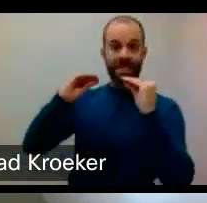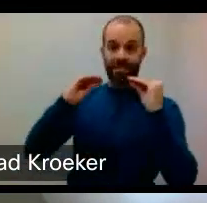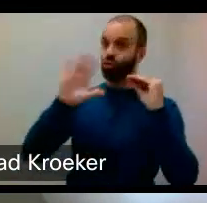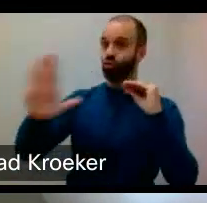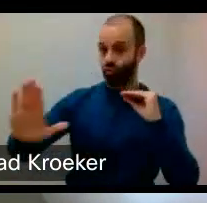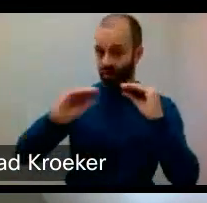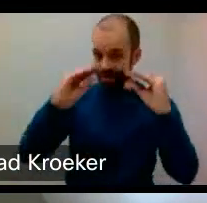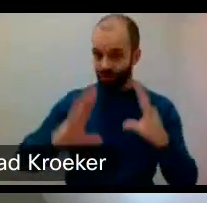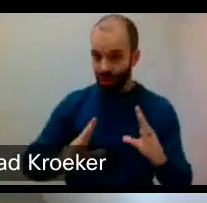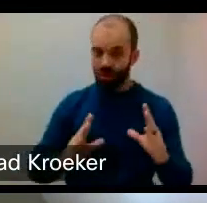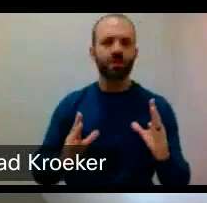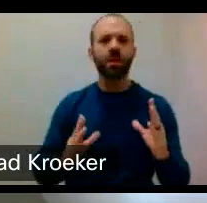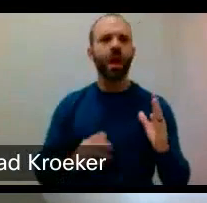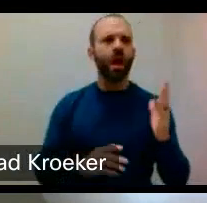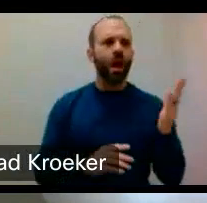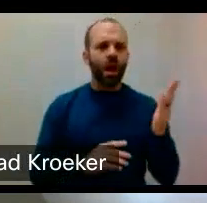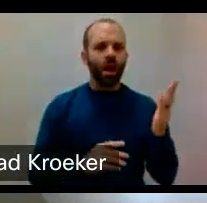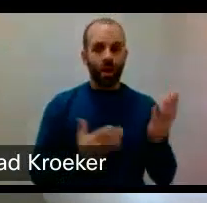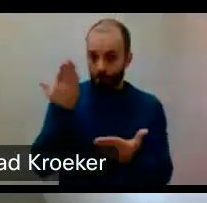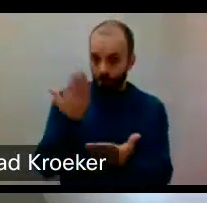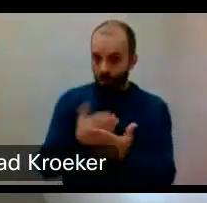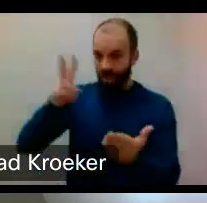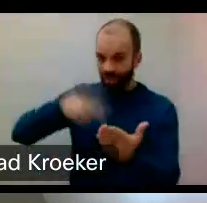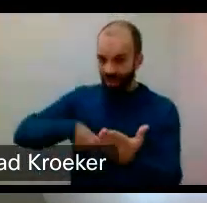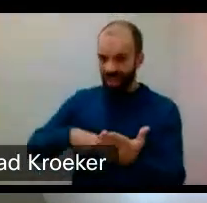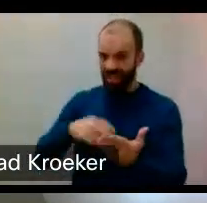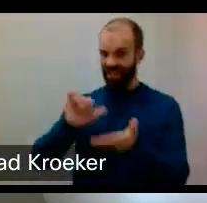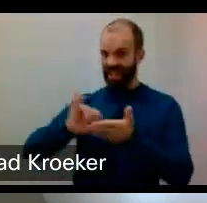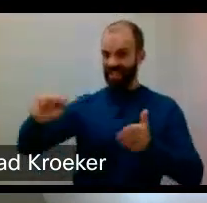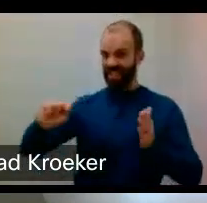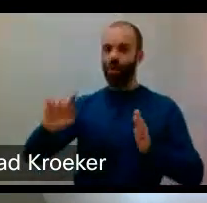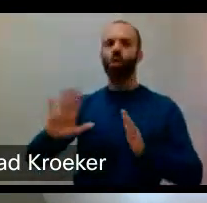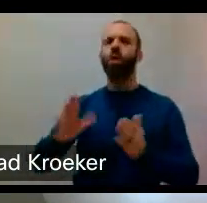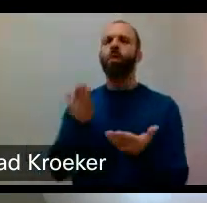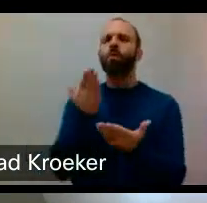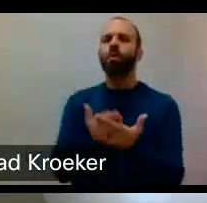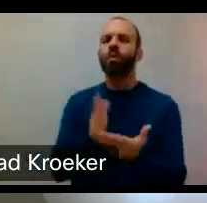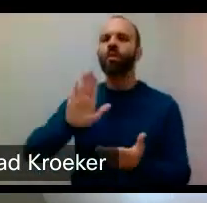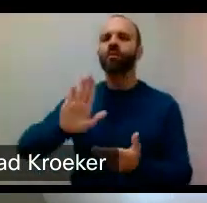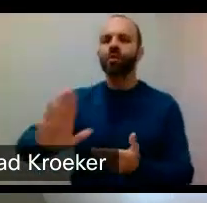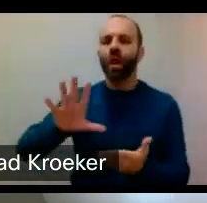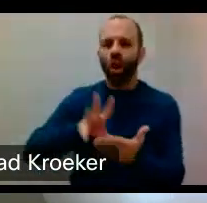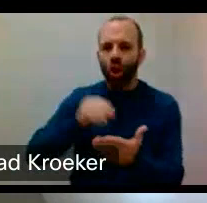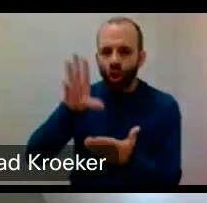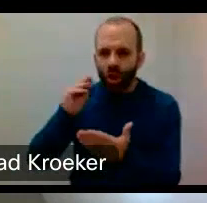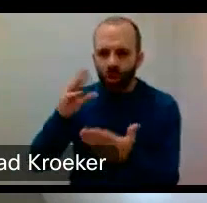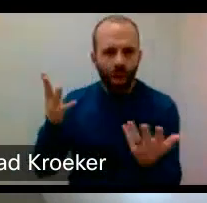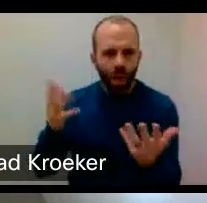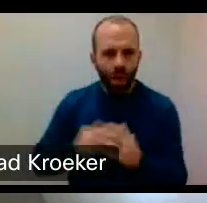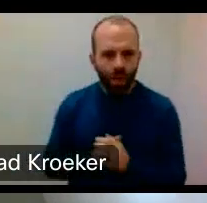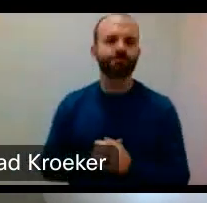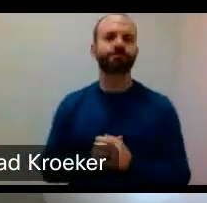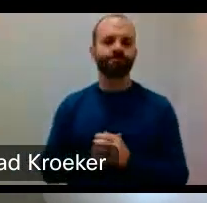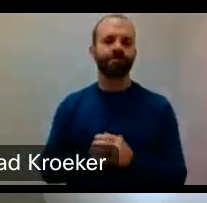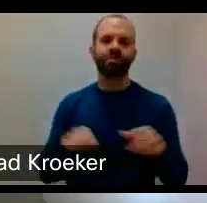necessarily need proof that you read the thing. They want proof of what you have learned. So same goes for a book